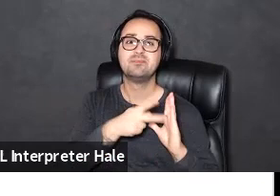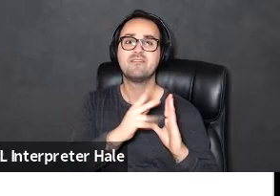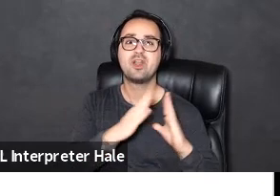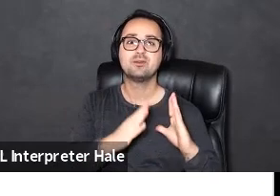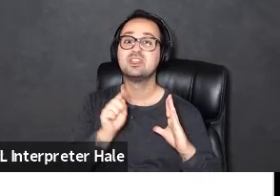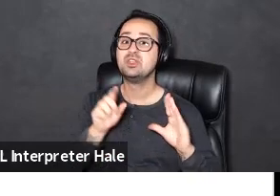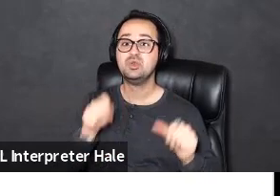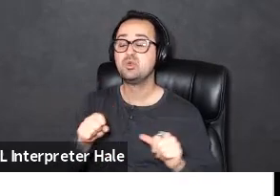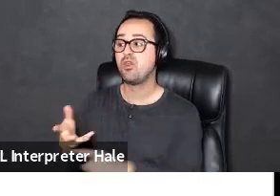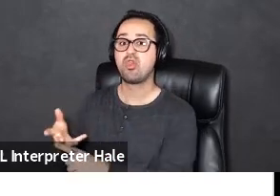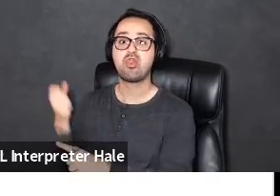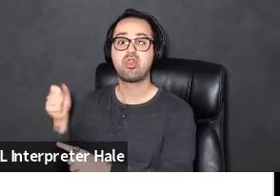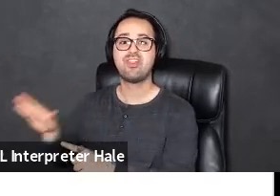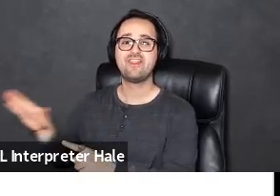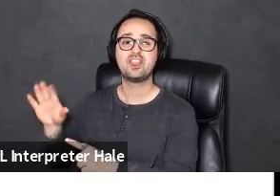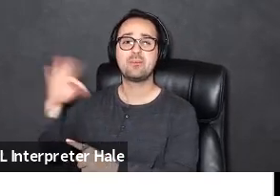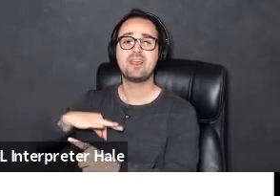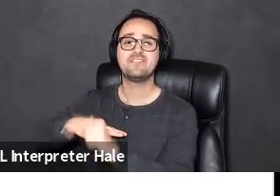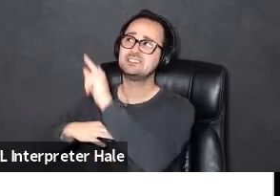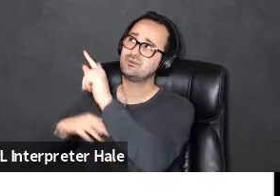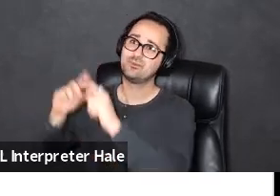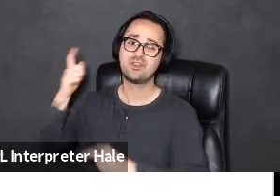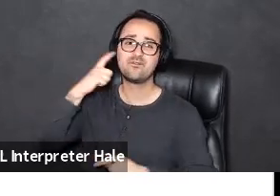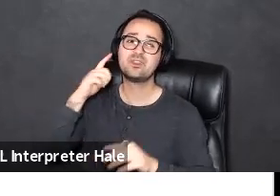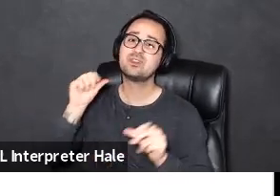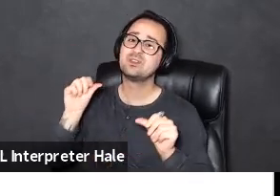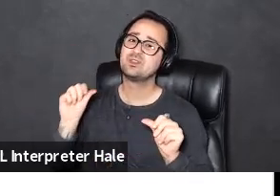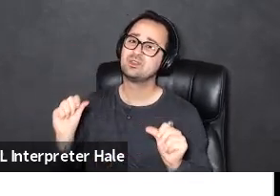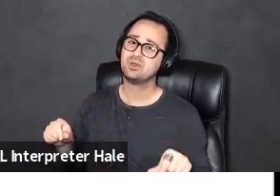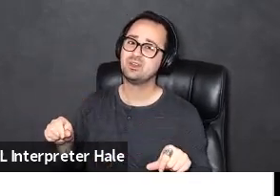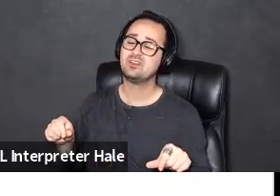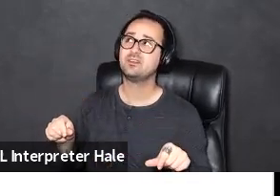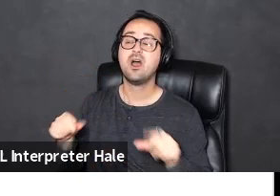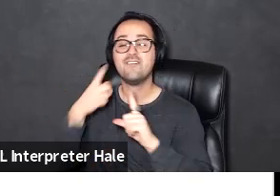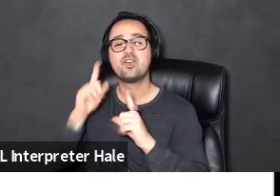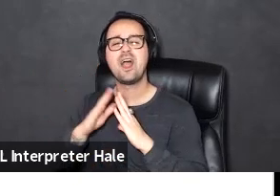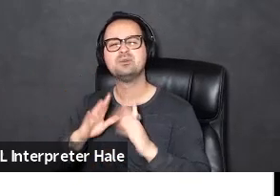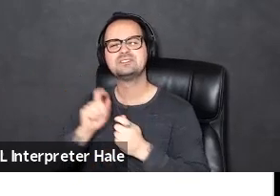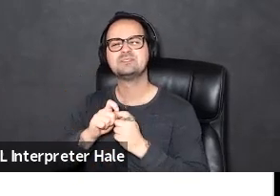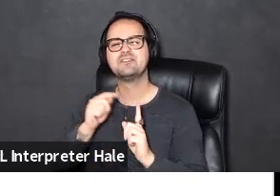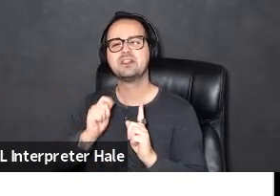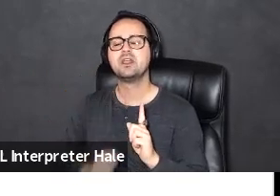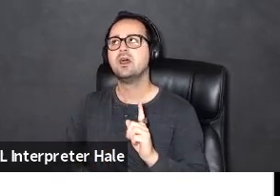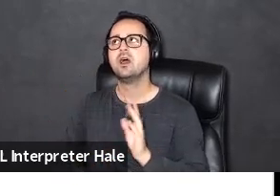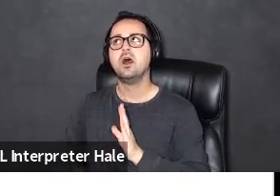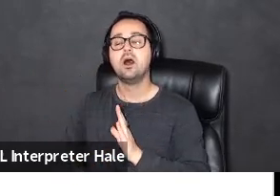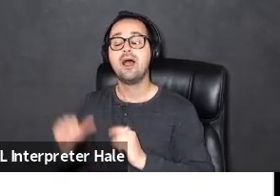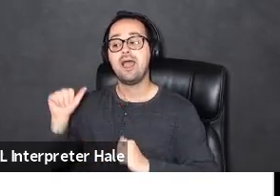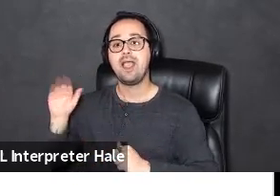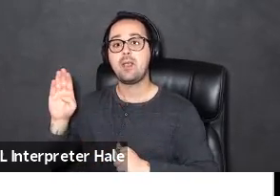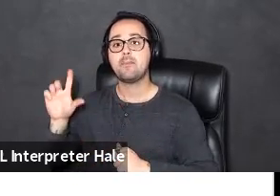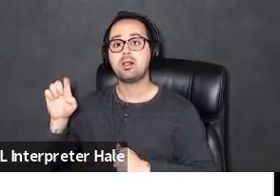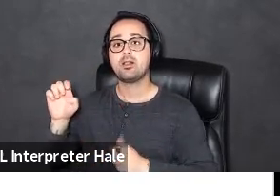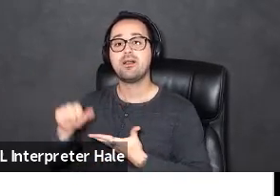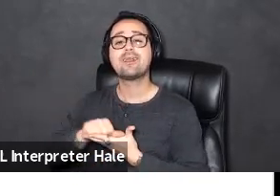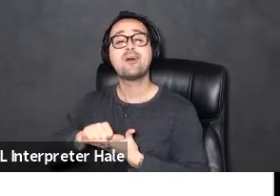possibly disqualify the child from receiving housing benefits. But an ABLE account allows you